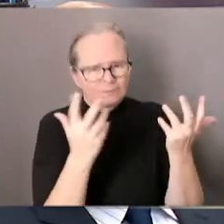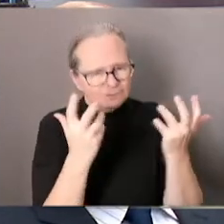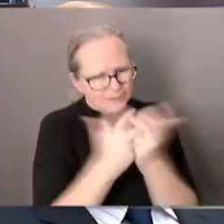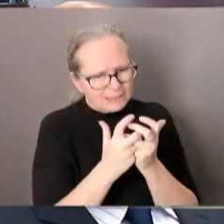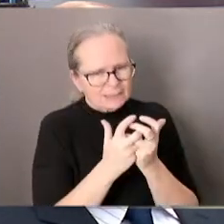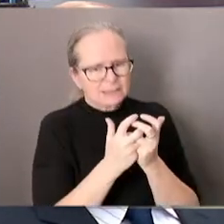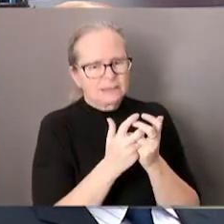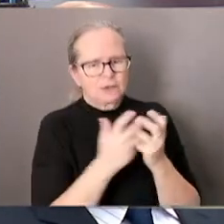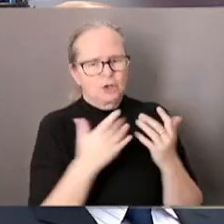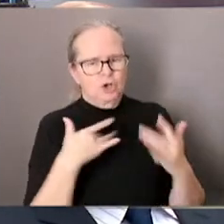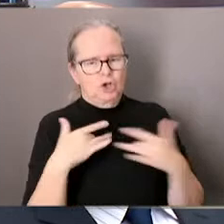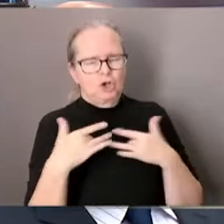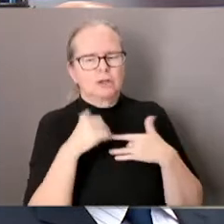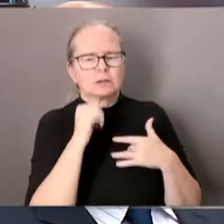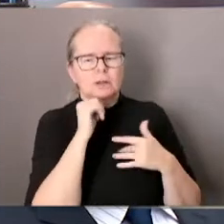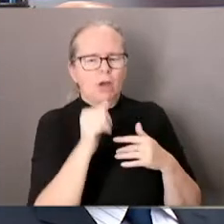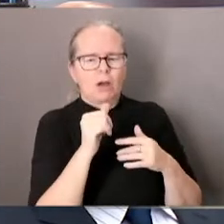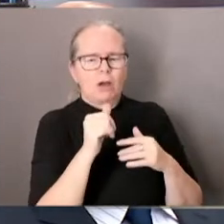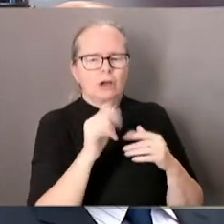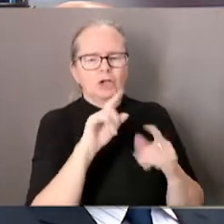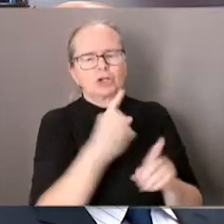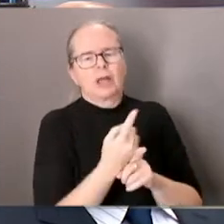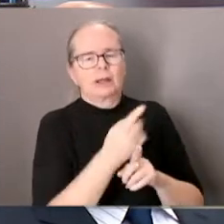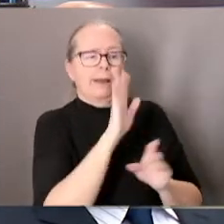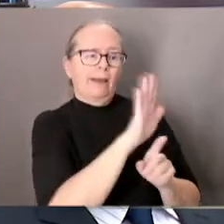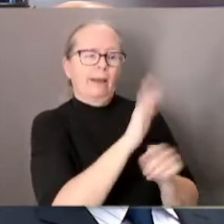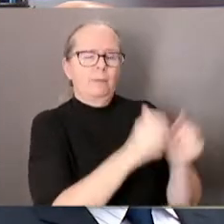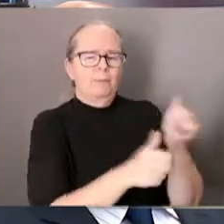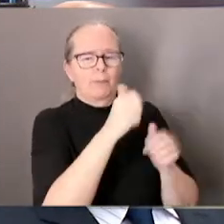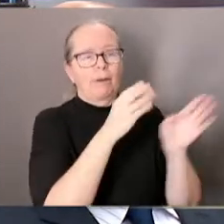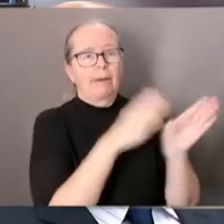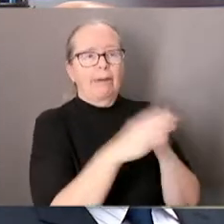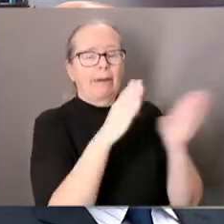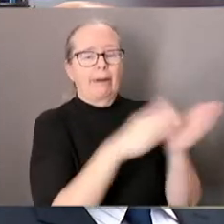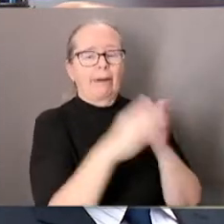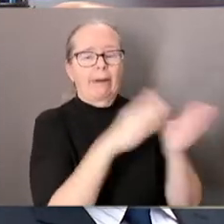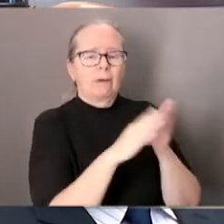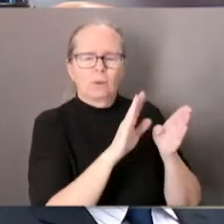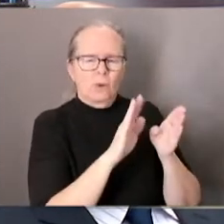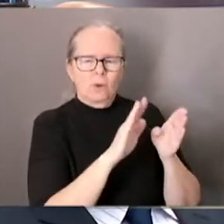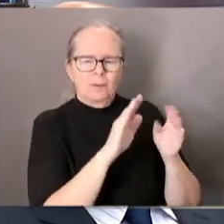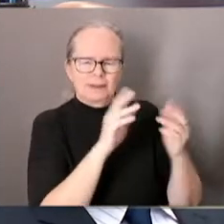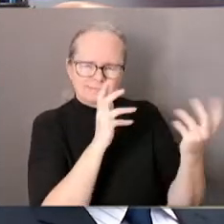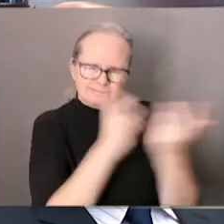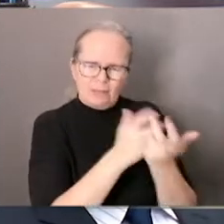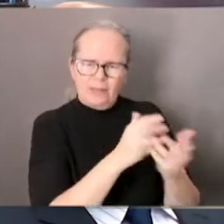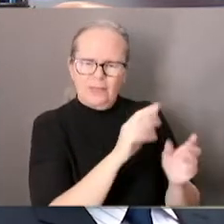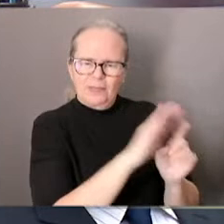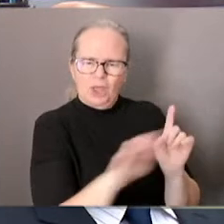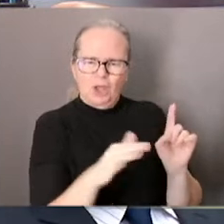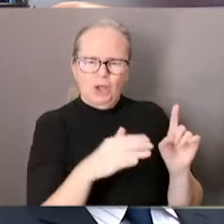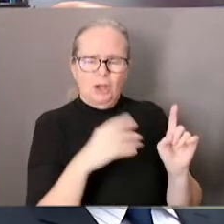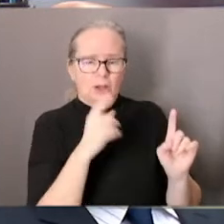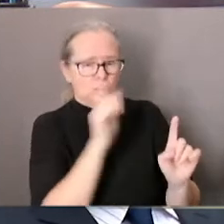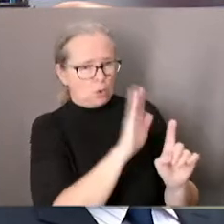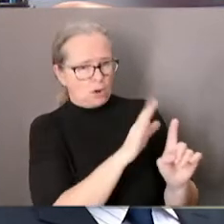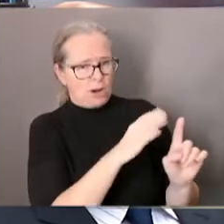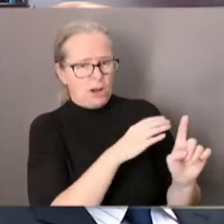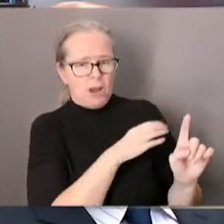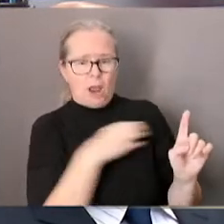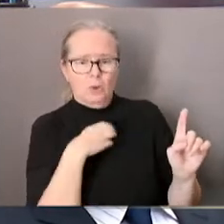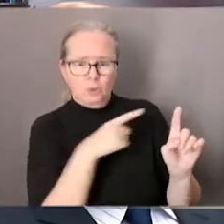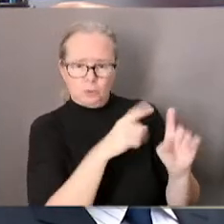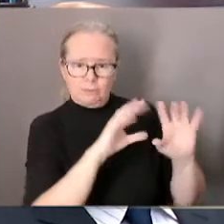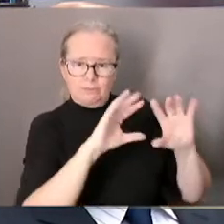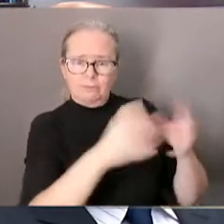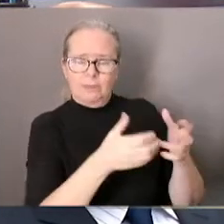Alberta's government includes a caucus cabinet and Premier with deep personal understandings of life in rural communities and given that Alberta's low